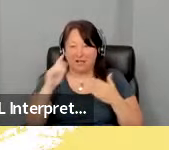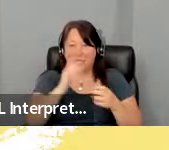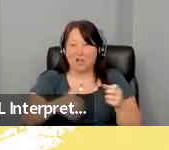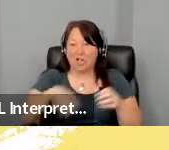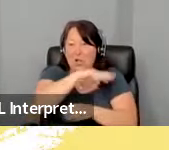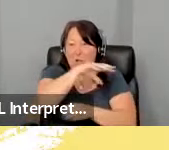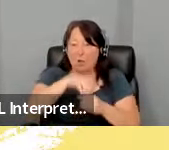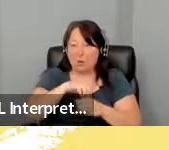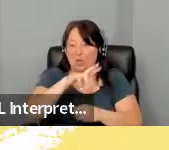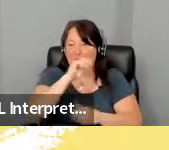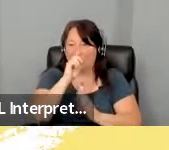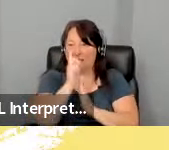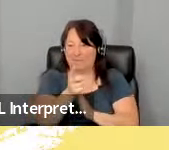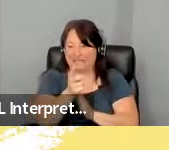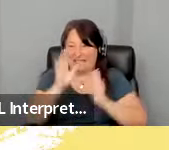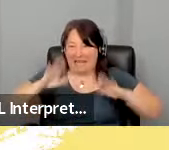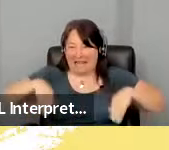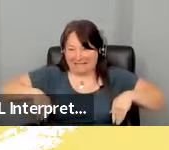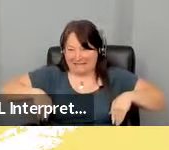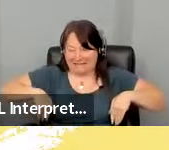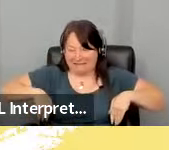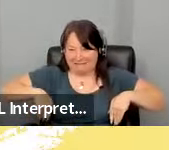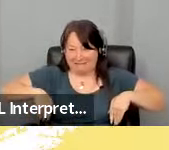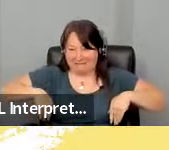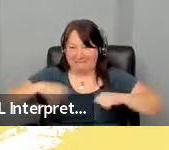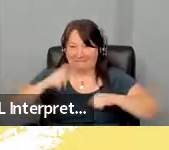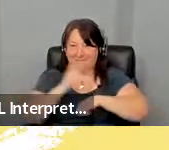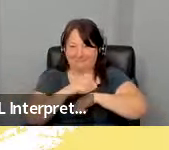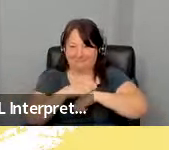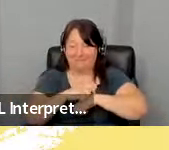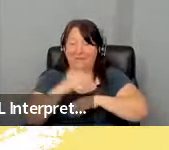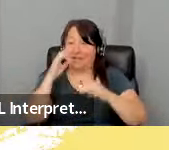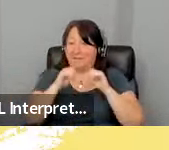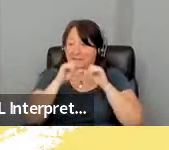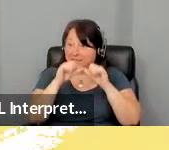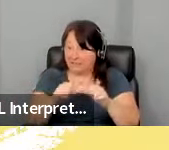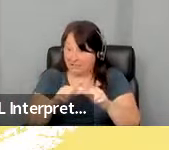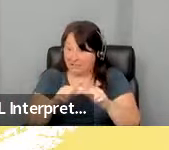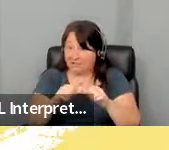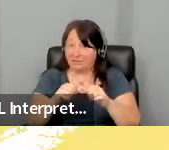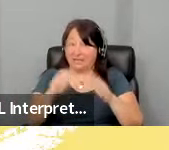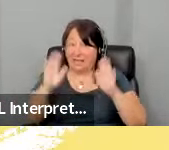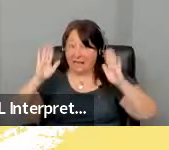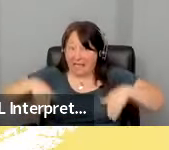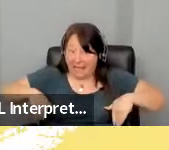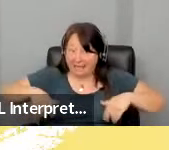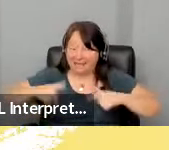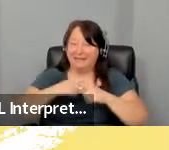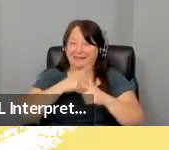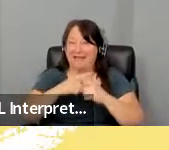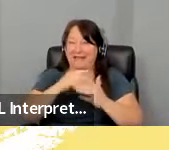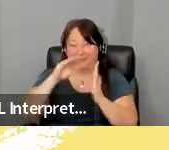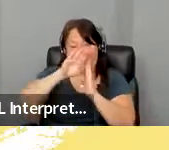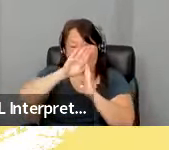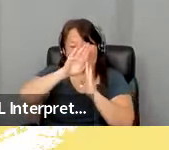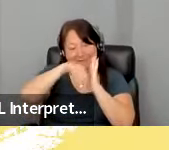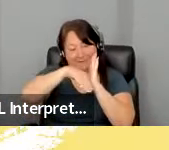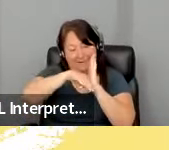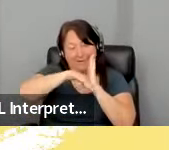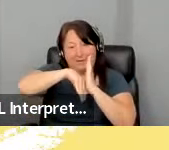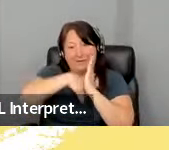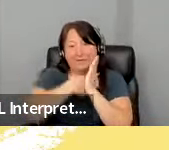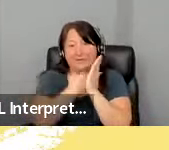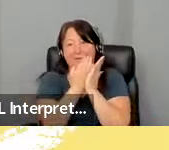30 minutes of lateness. If it continues to be late after that, the next half hour or portion thereof is